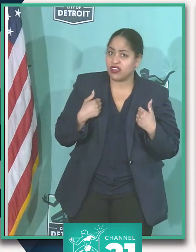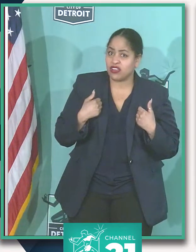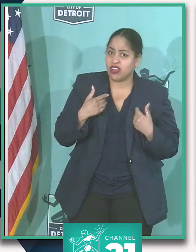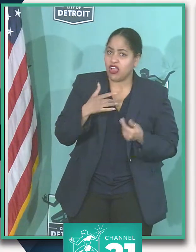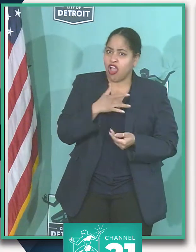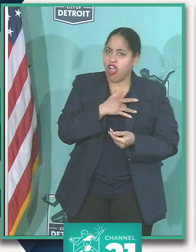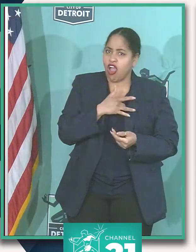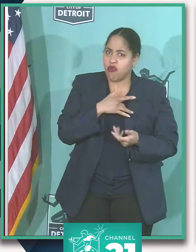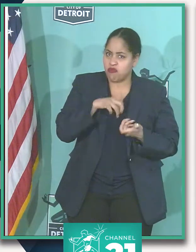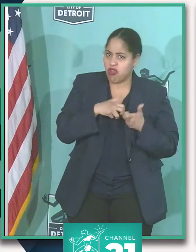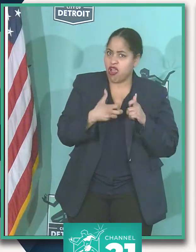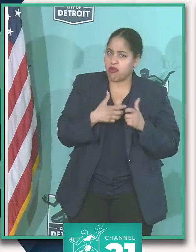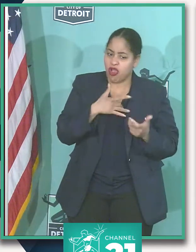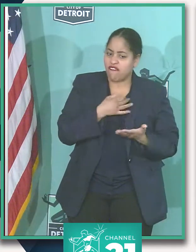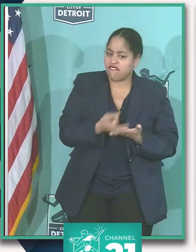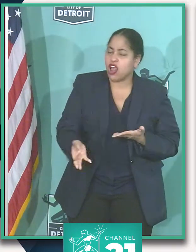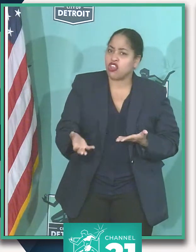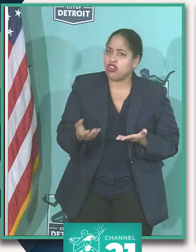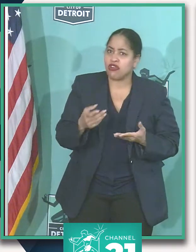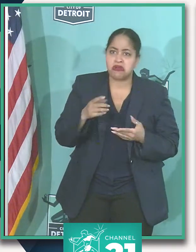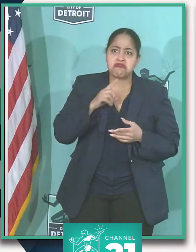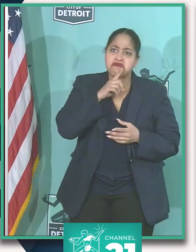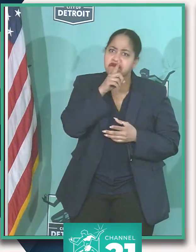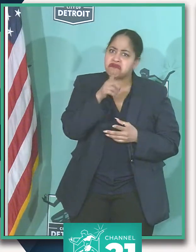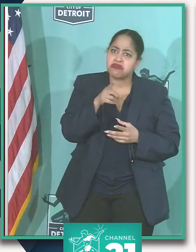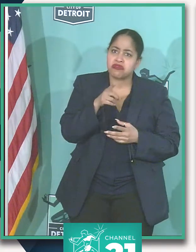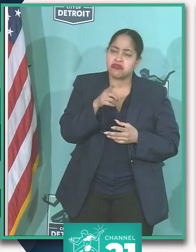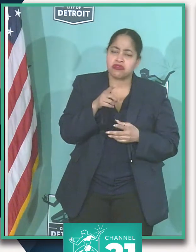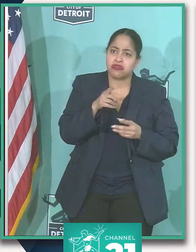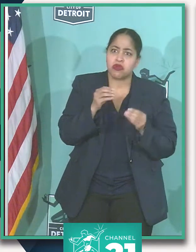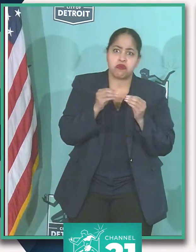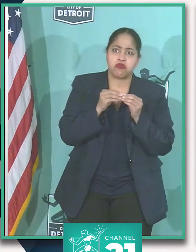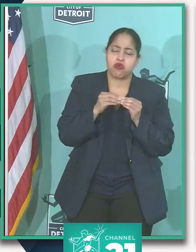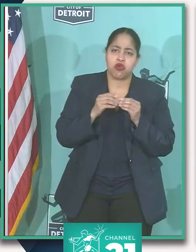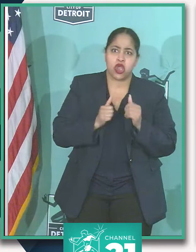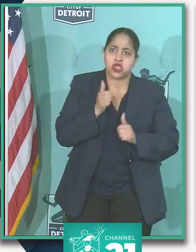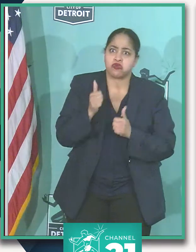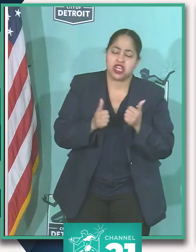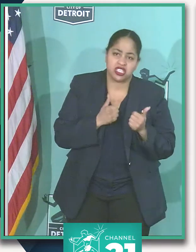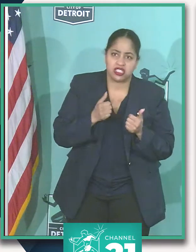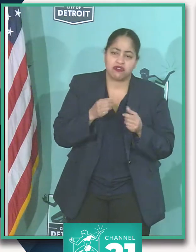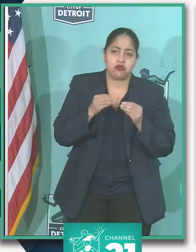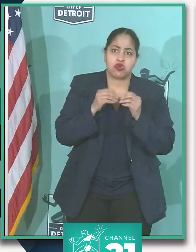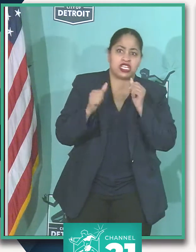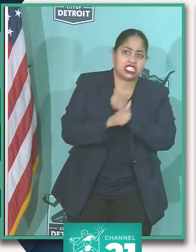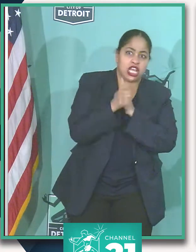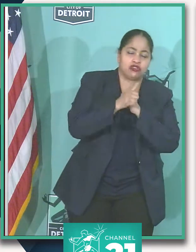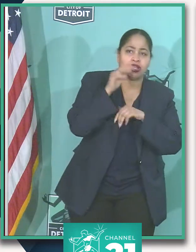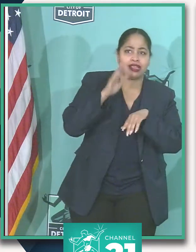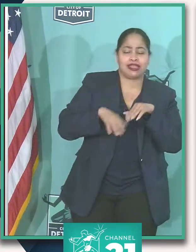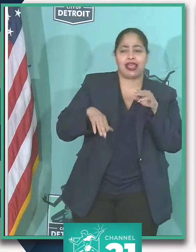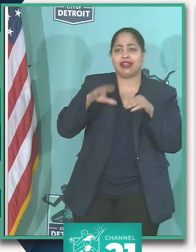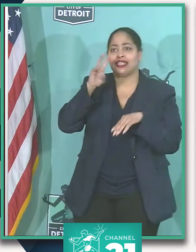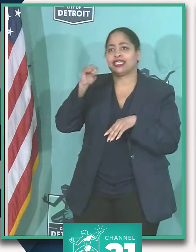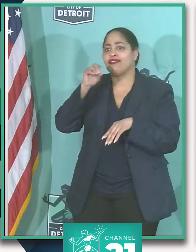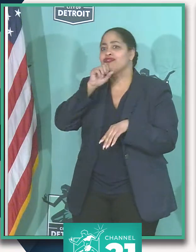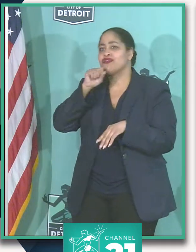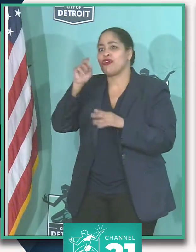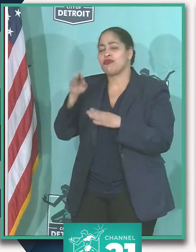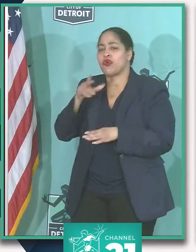heart failure is far more at risk than a 70-year-old who's a regular walker. And so we're starting to get to the